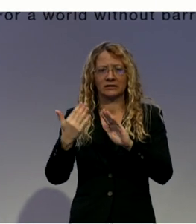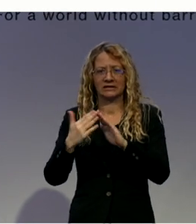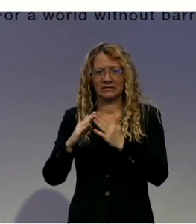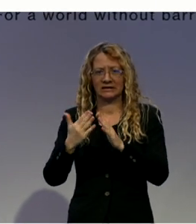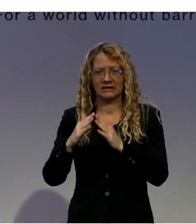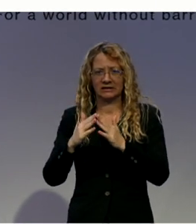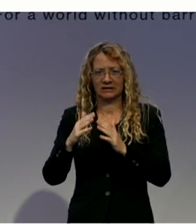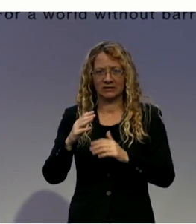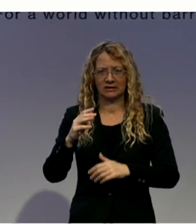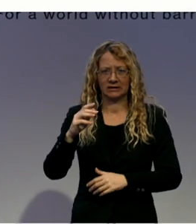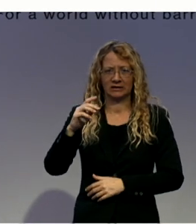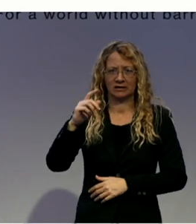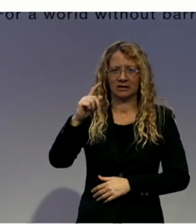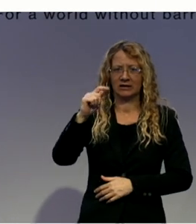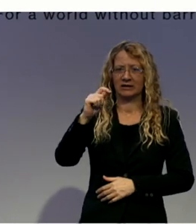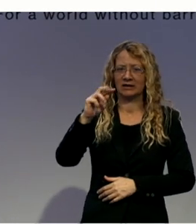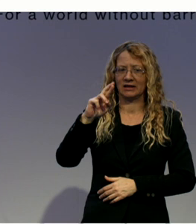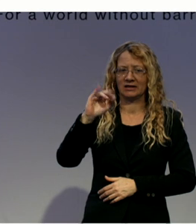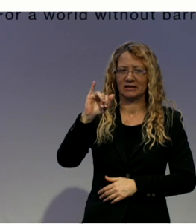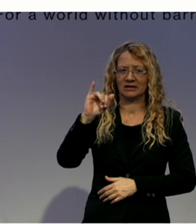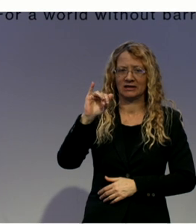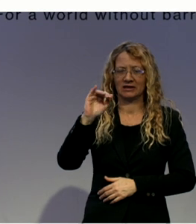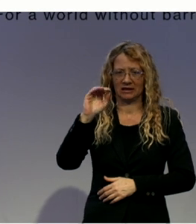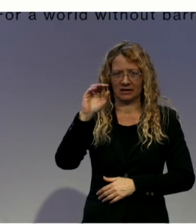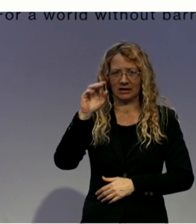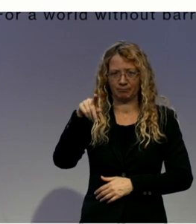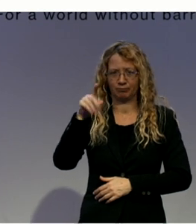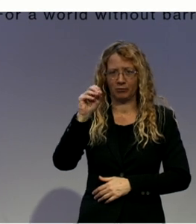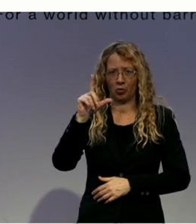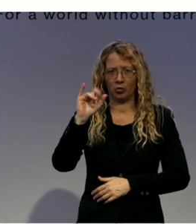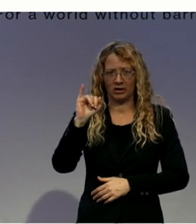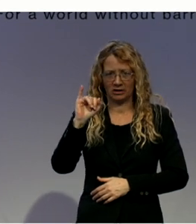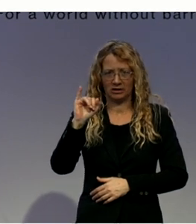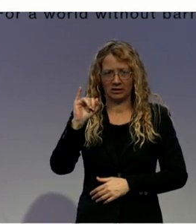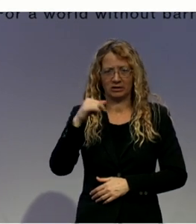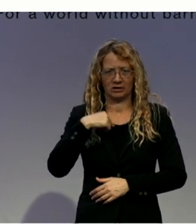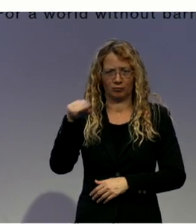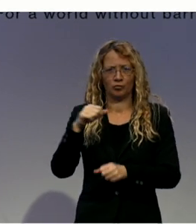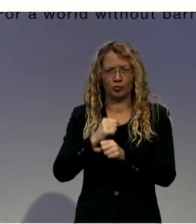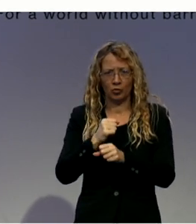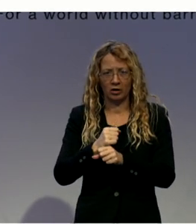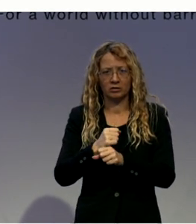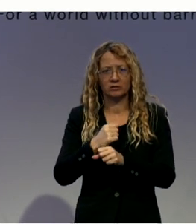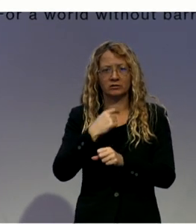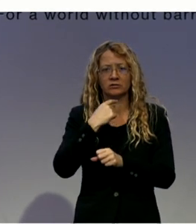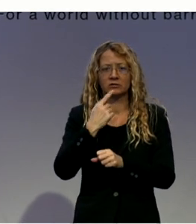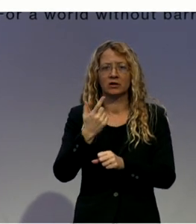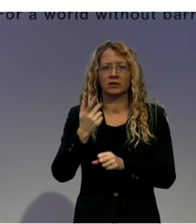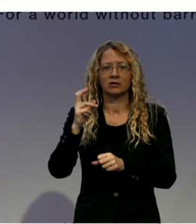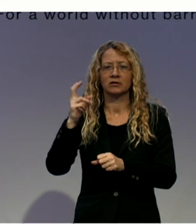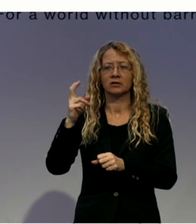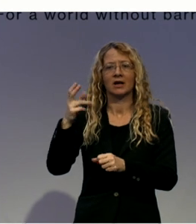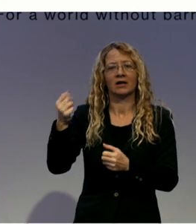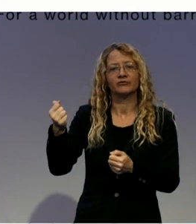with disability and always had the paradigm, dominant paradigm of charity and institutionalization. So when we decided to work